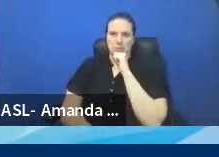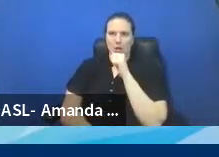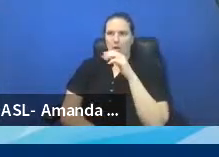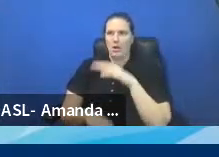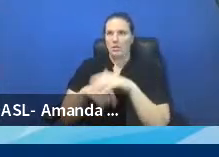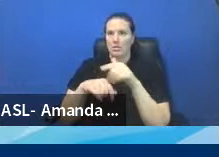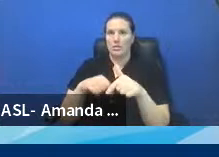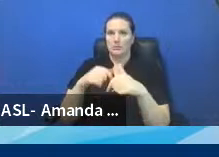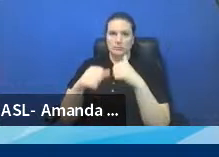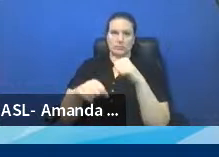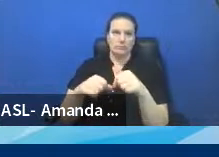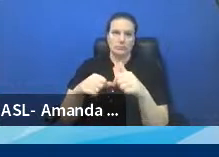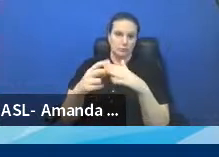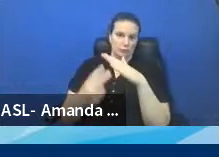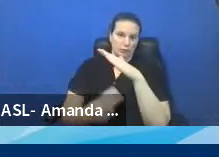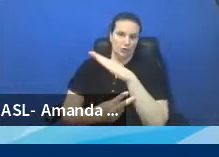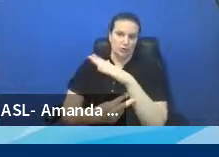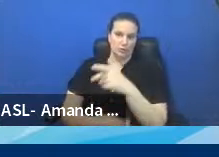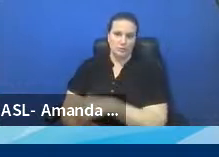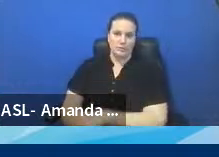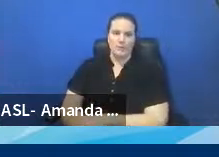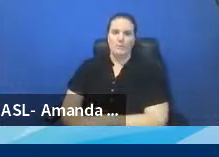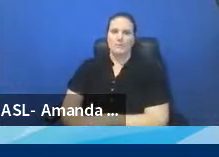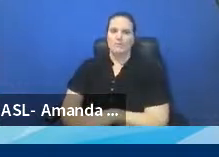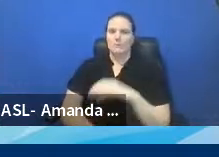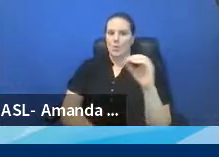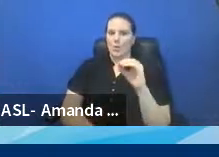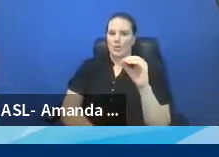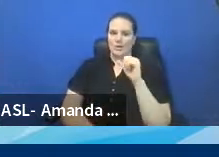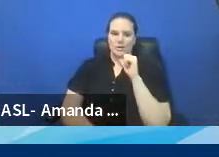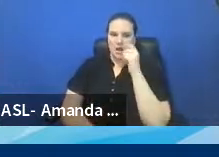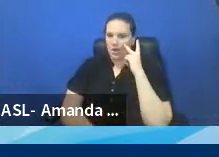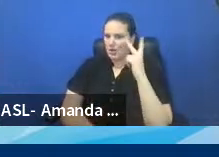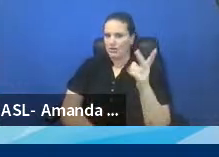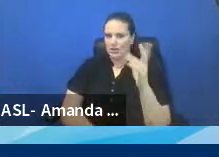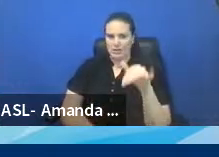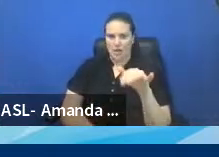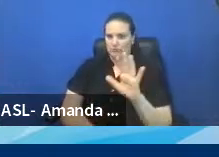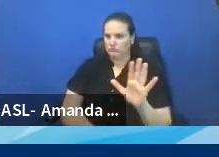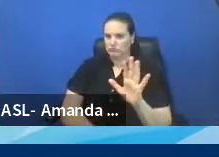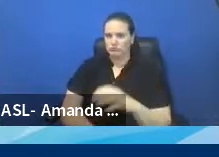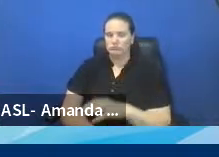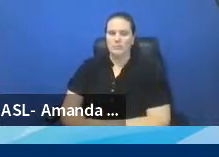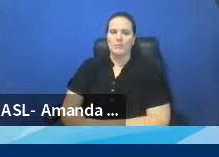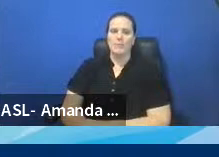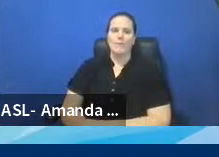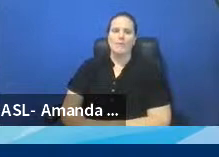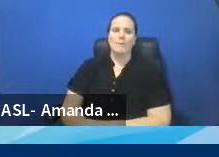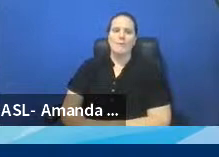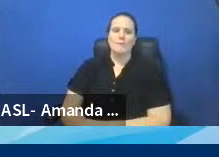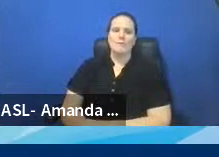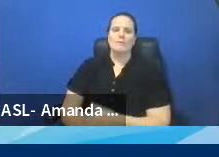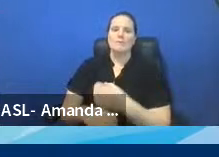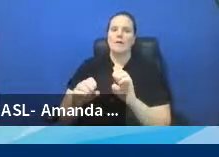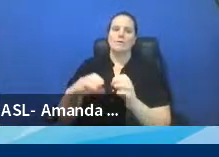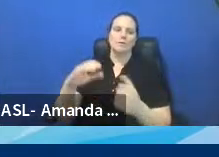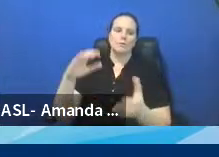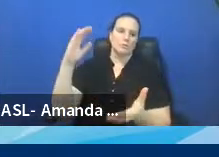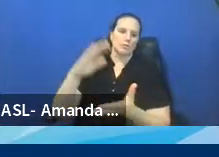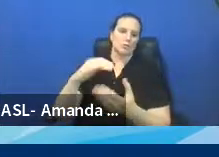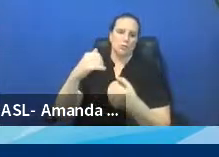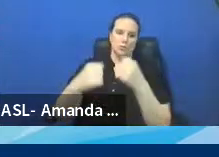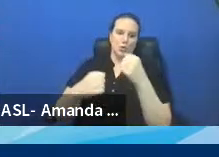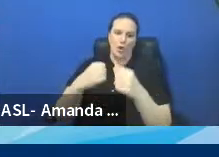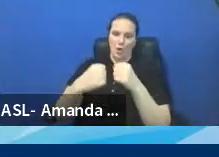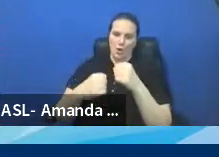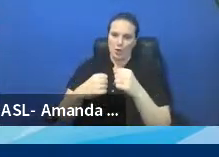this facility. And as far as I'm aware, Oregon is not looking at that. I think there's an effort to reduce the number of cars on the